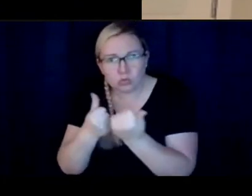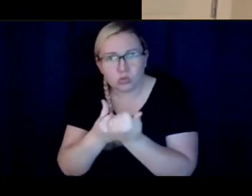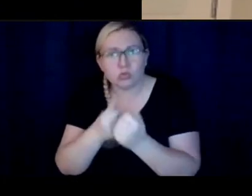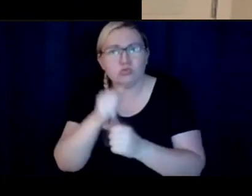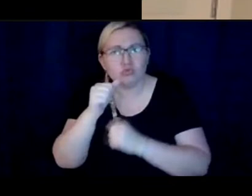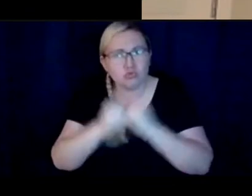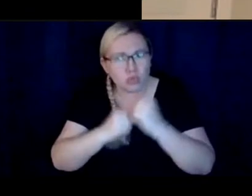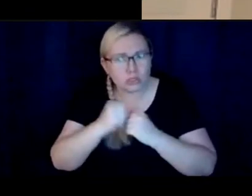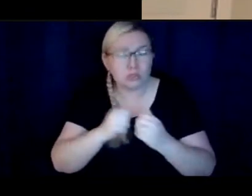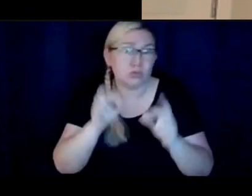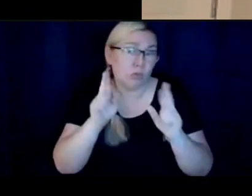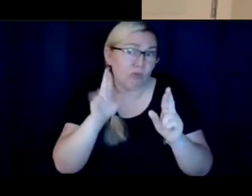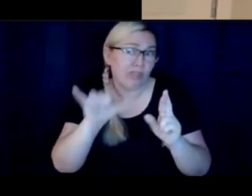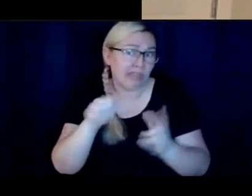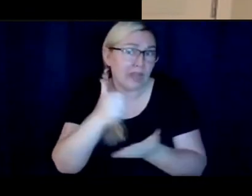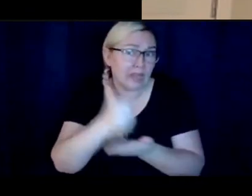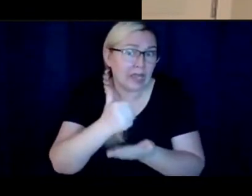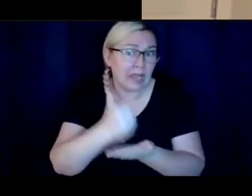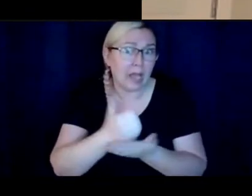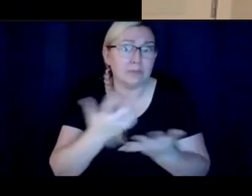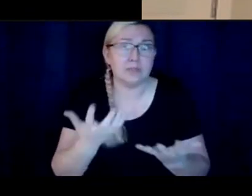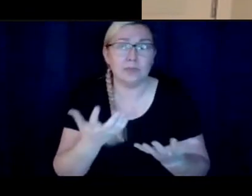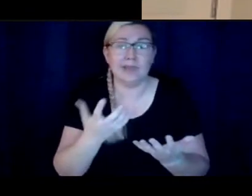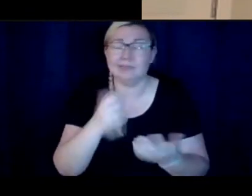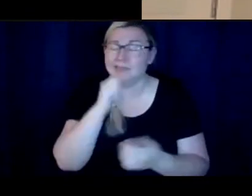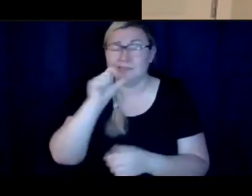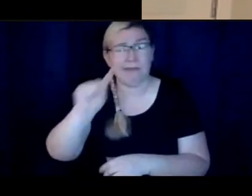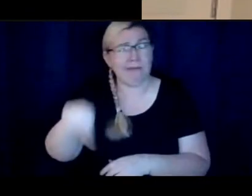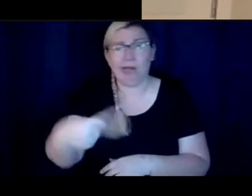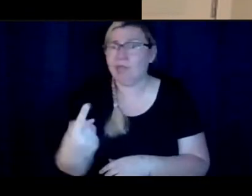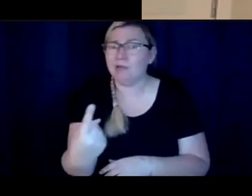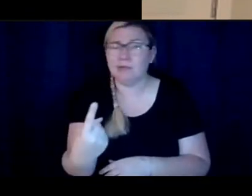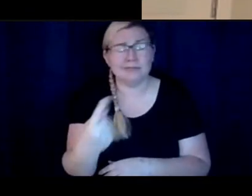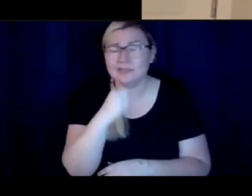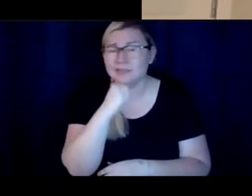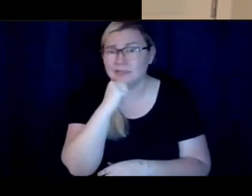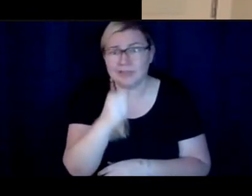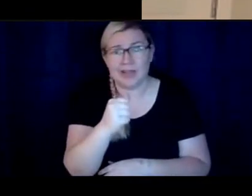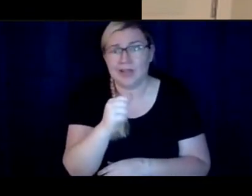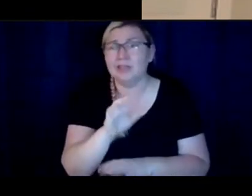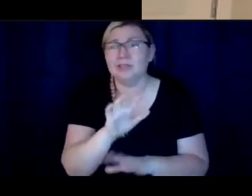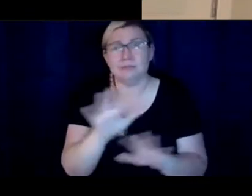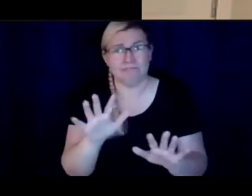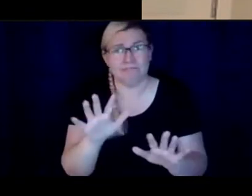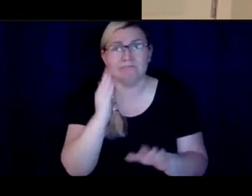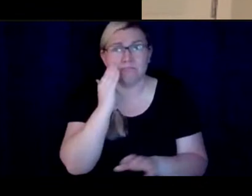but you know, I think you're definitely not the only one going through this. It's